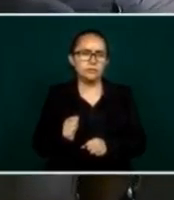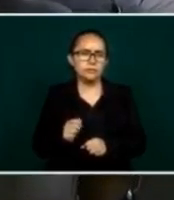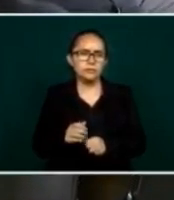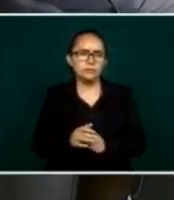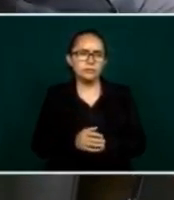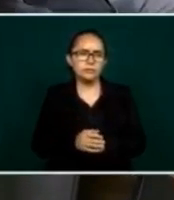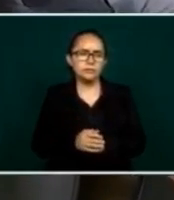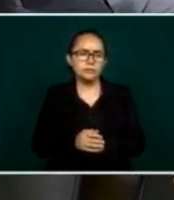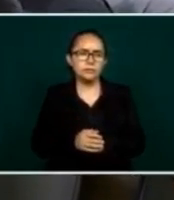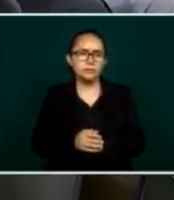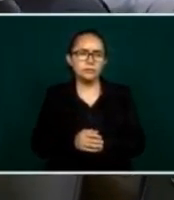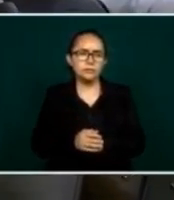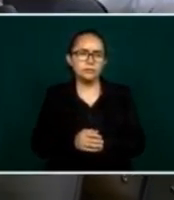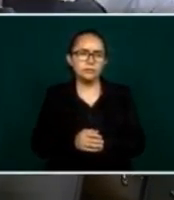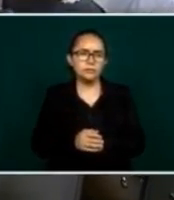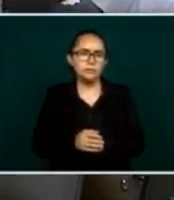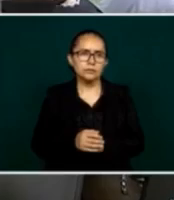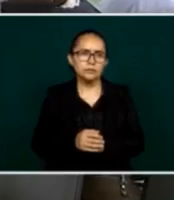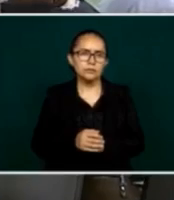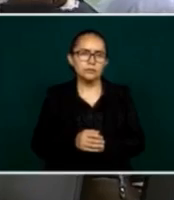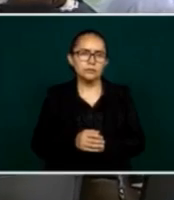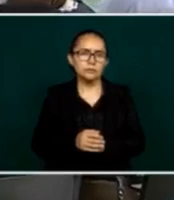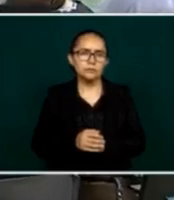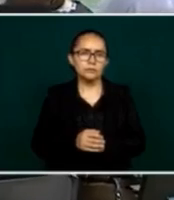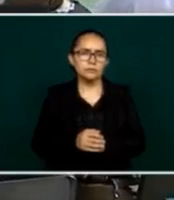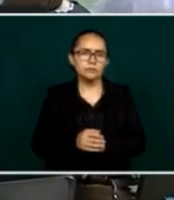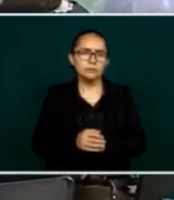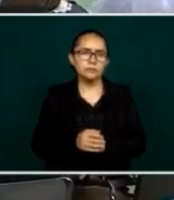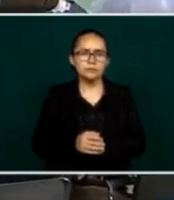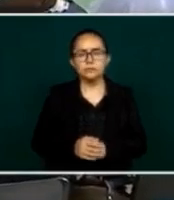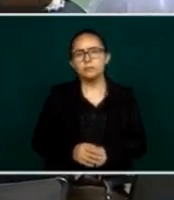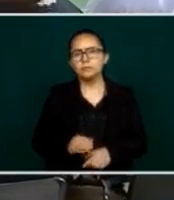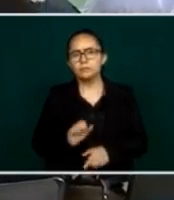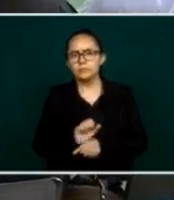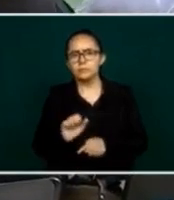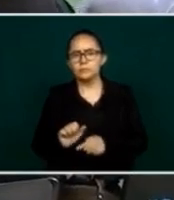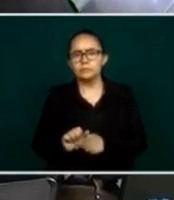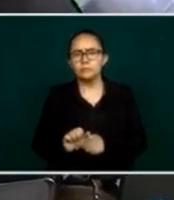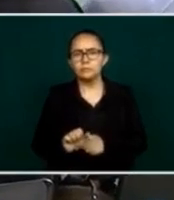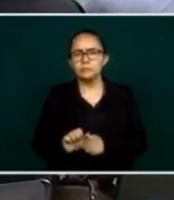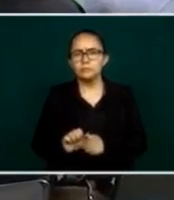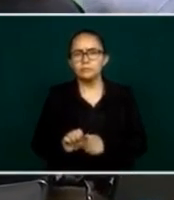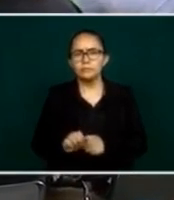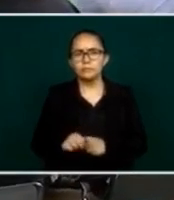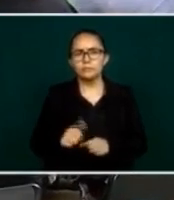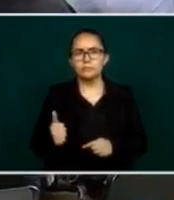because that is what concerns us the people the most. So